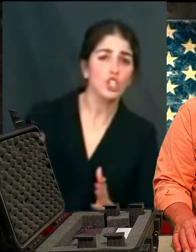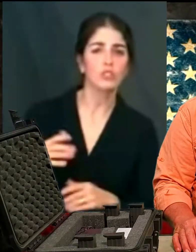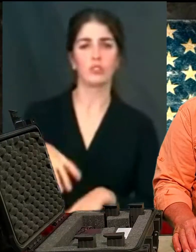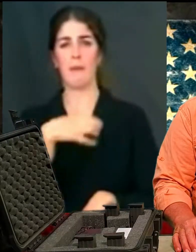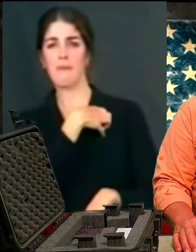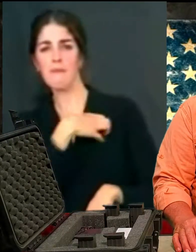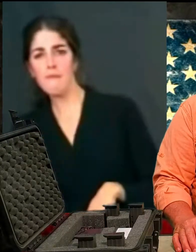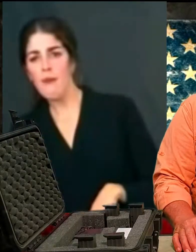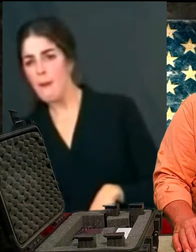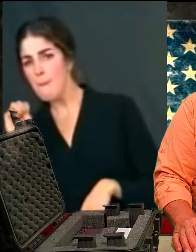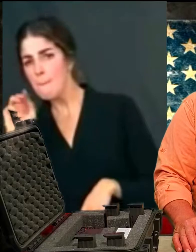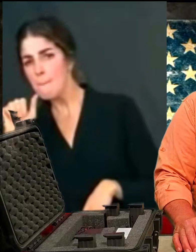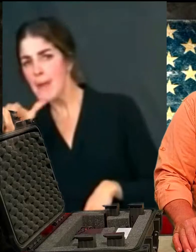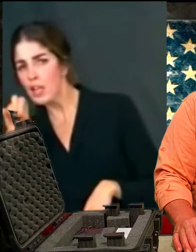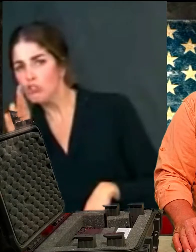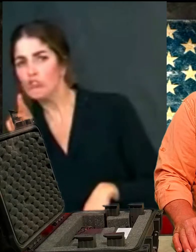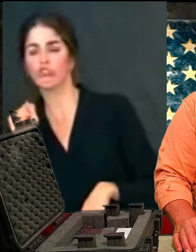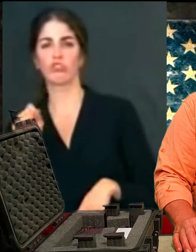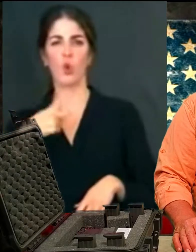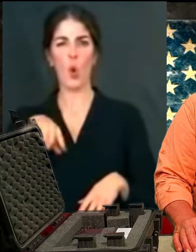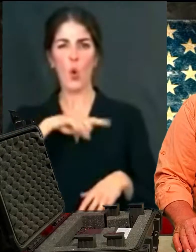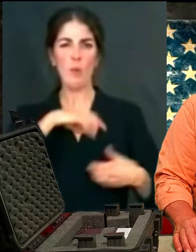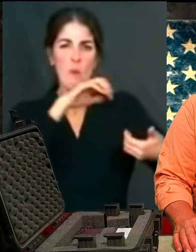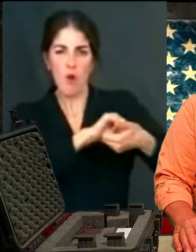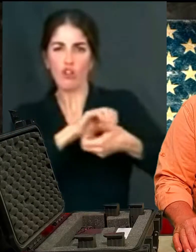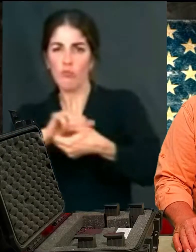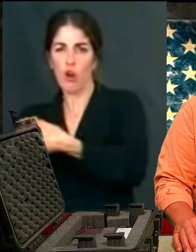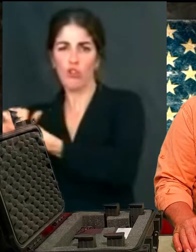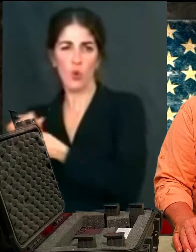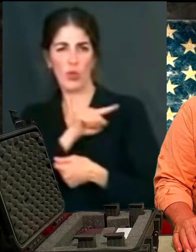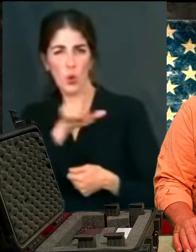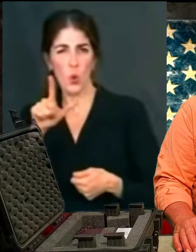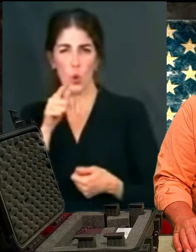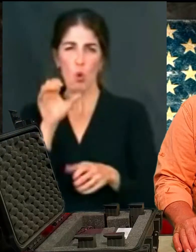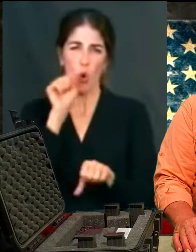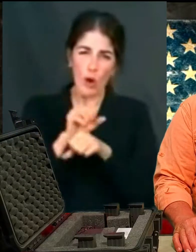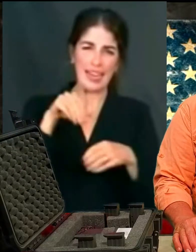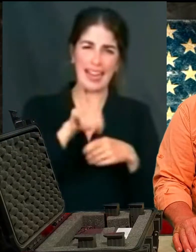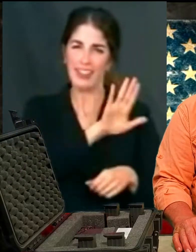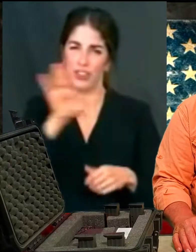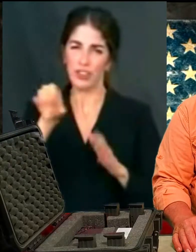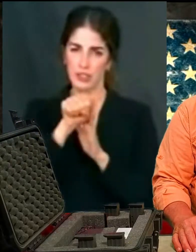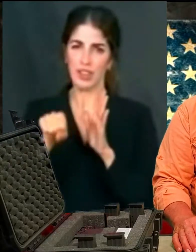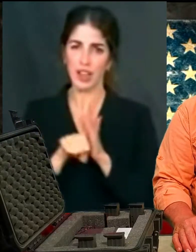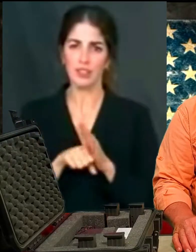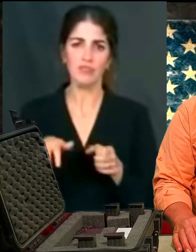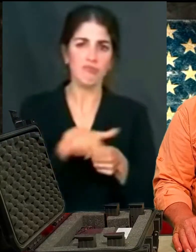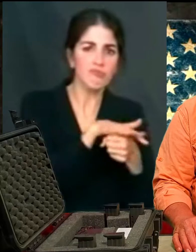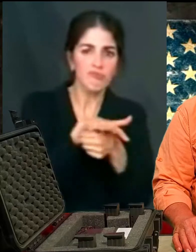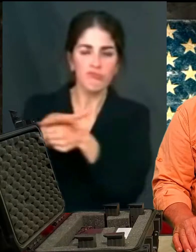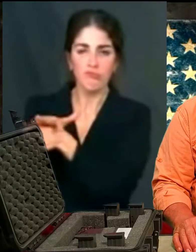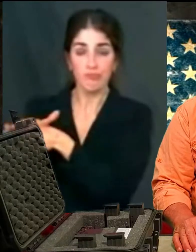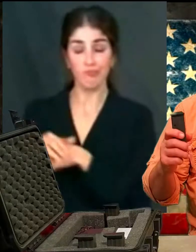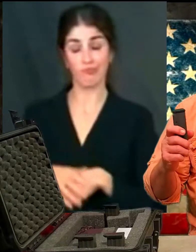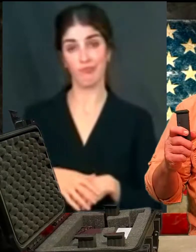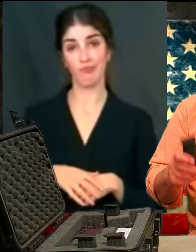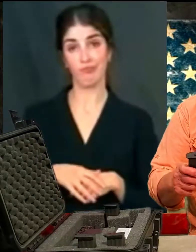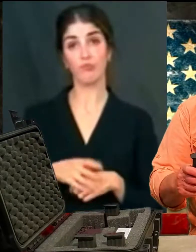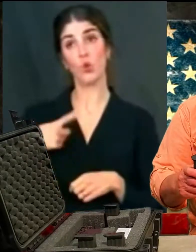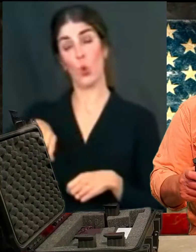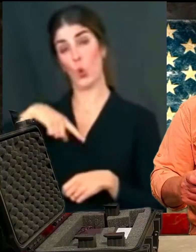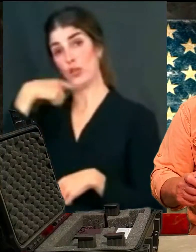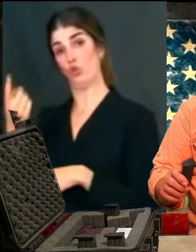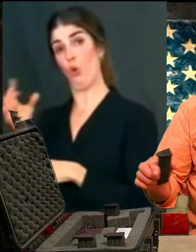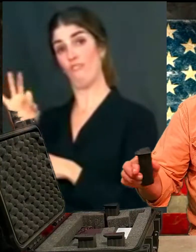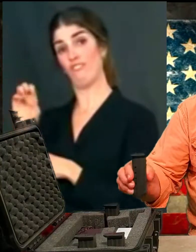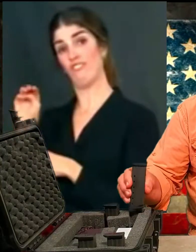use any of that. So anyway, we will take it out tomorrow. I have